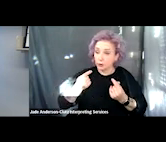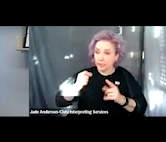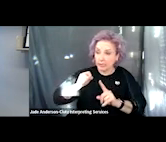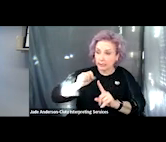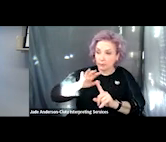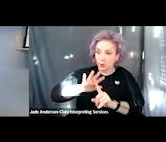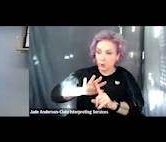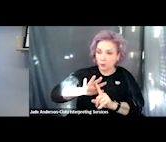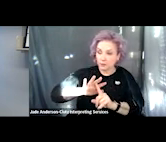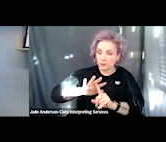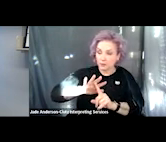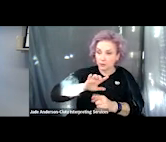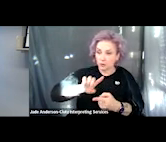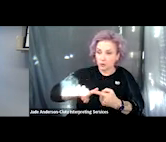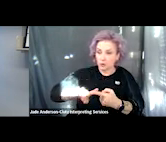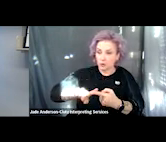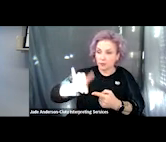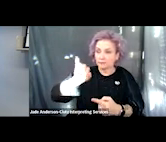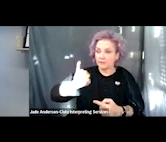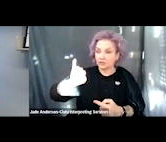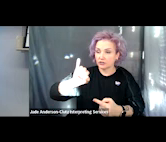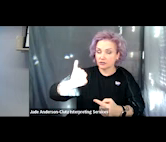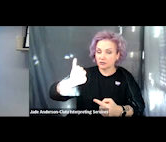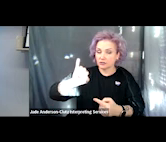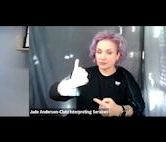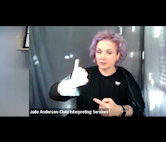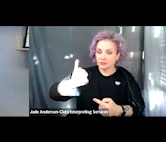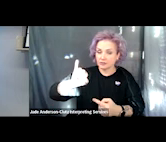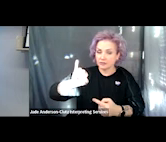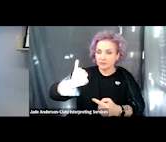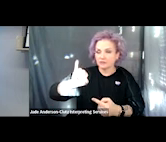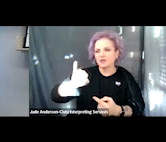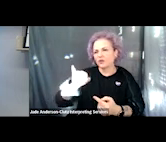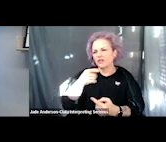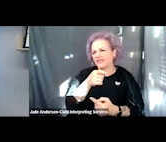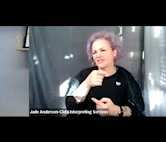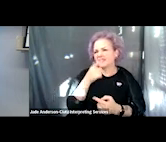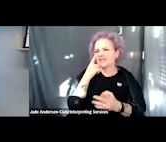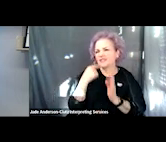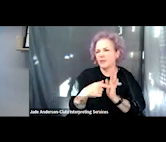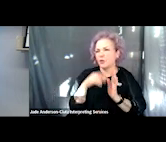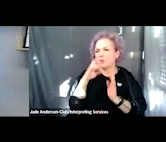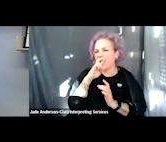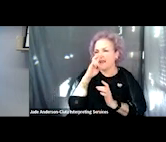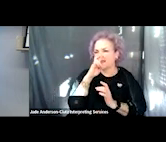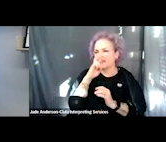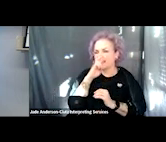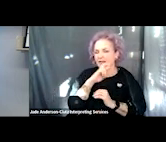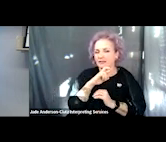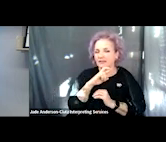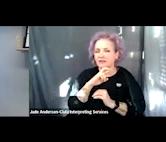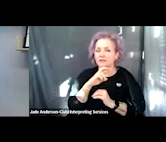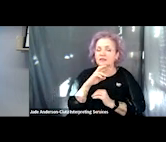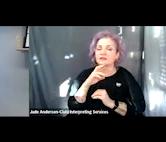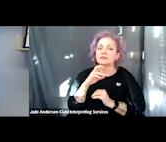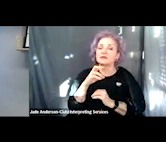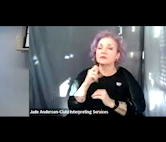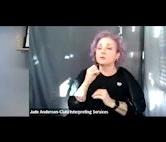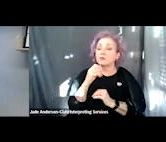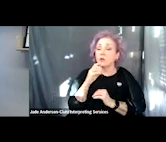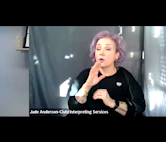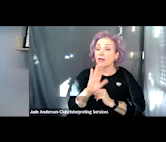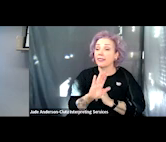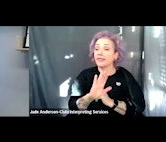time specifically, obviously, in this case, the example is rats. The time is picked so that it coincides with